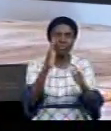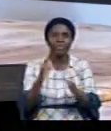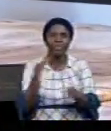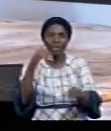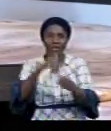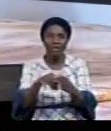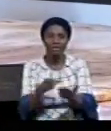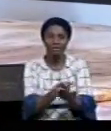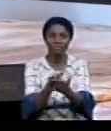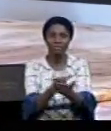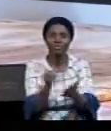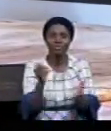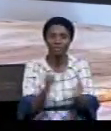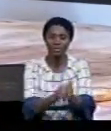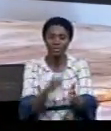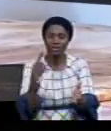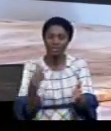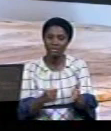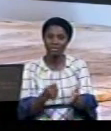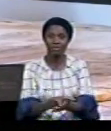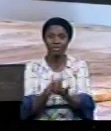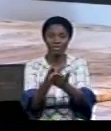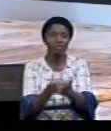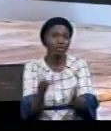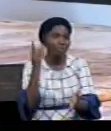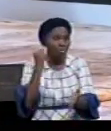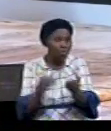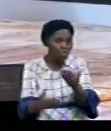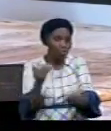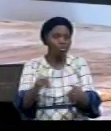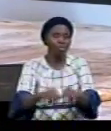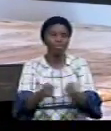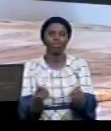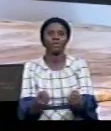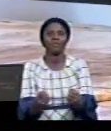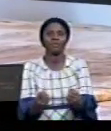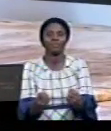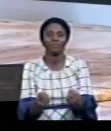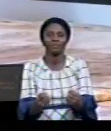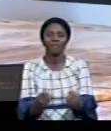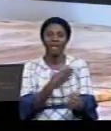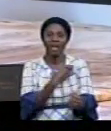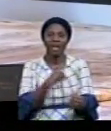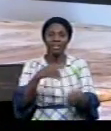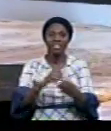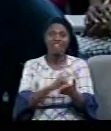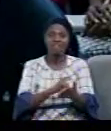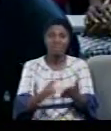ship was like to be broken. And they were told in